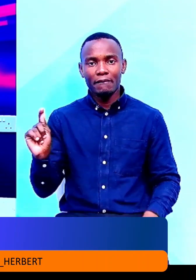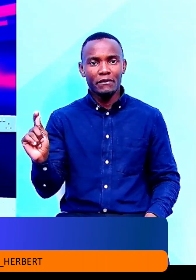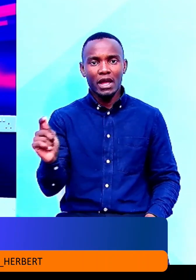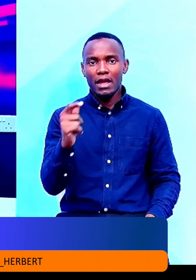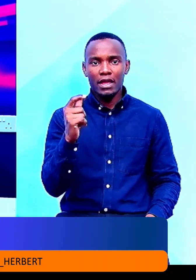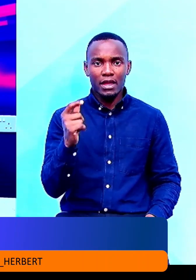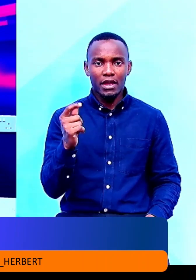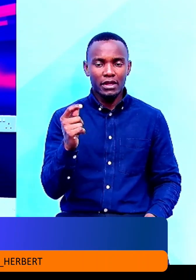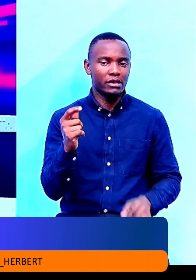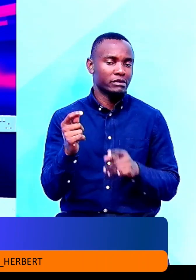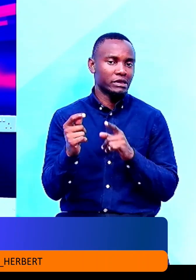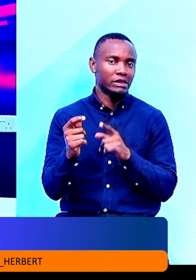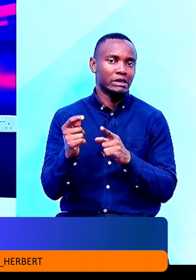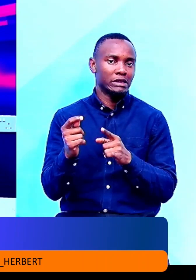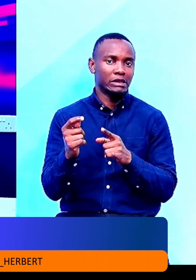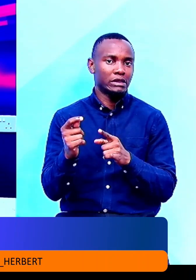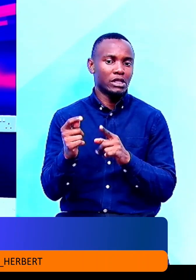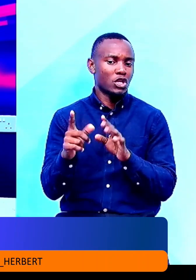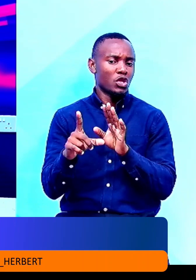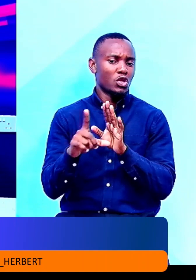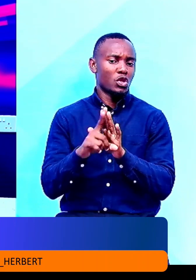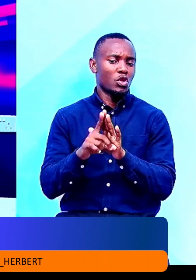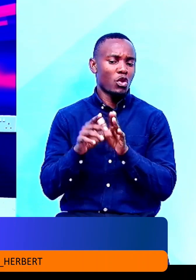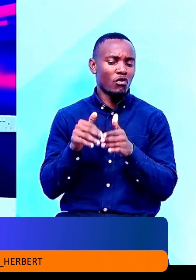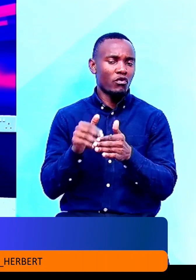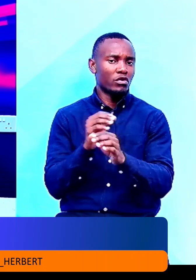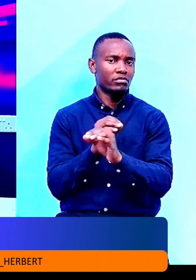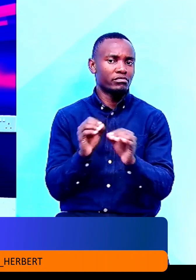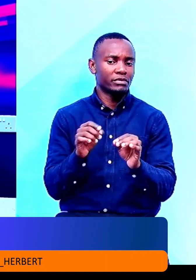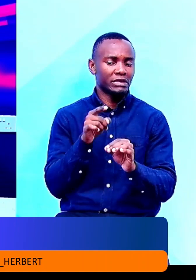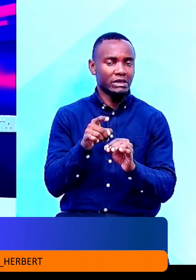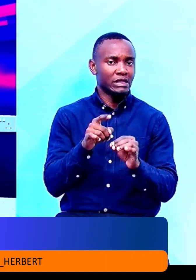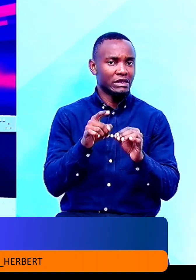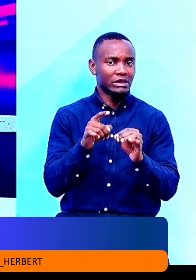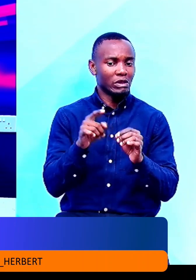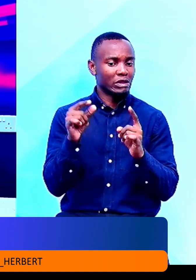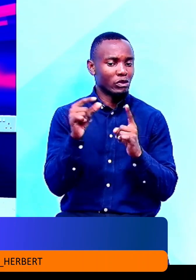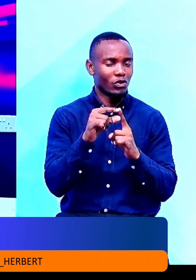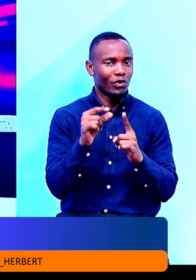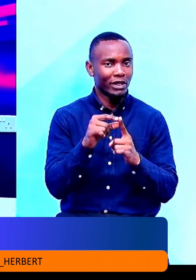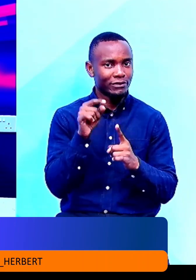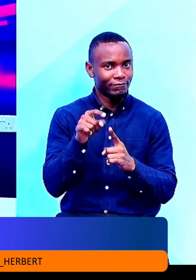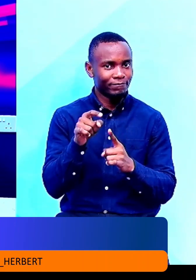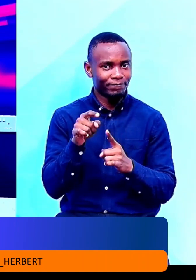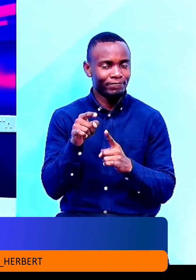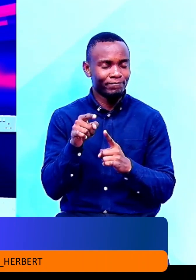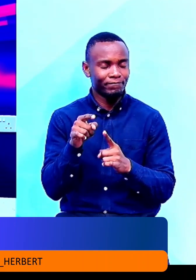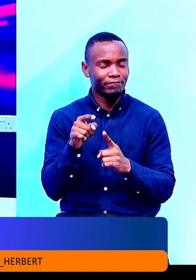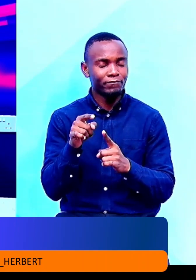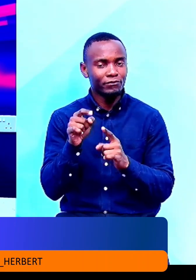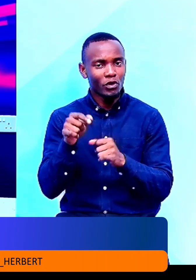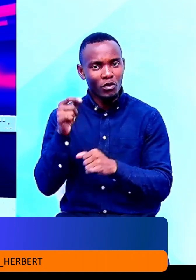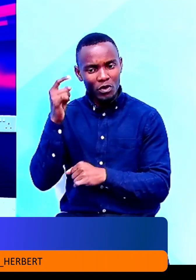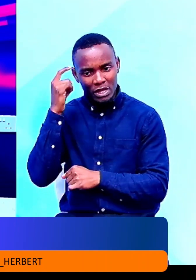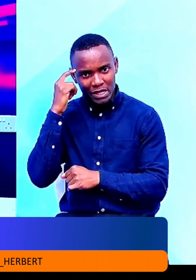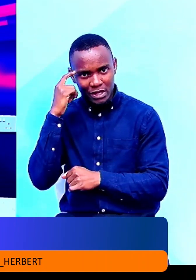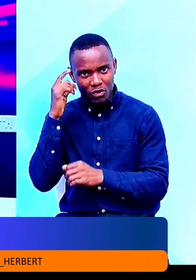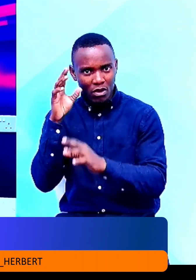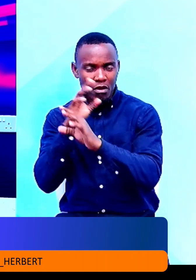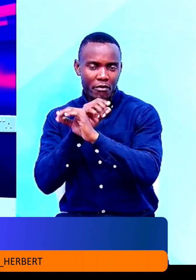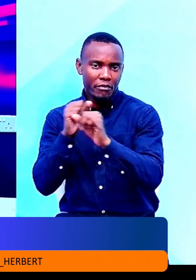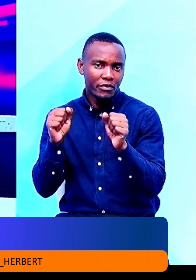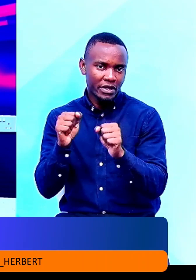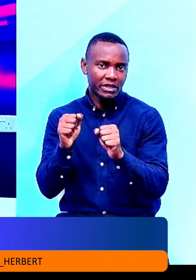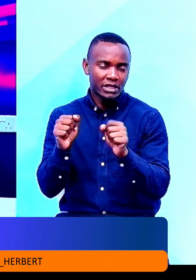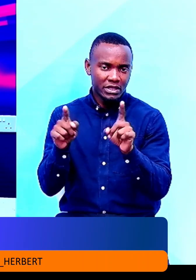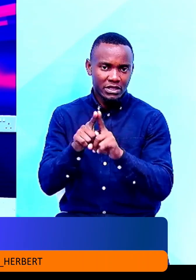of anarchy, many see those haunting words in their head of state. When the nation cried for